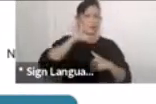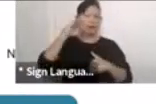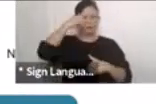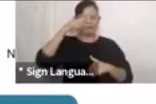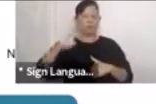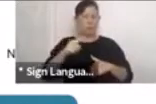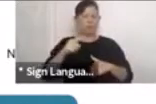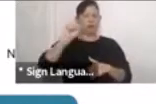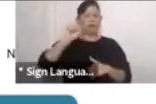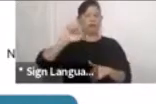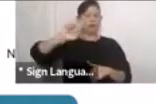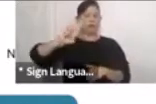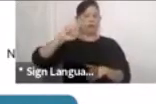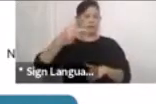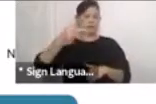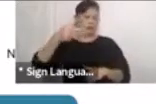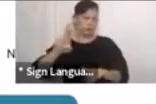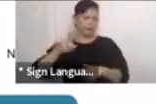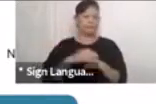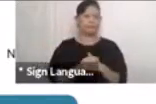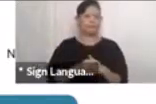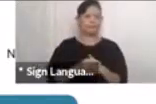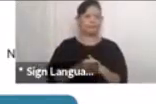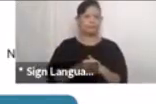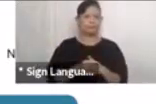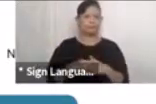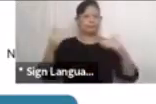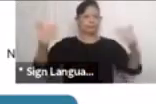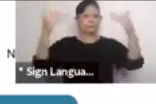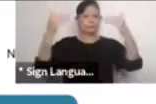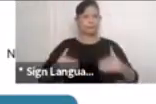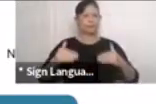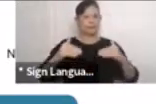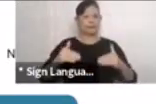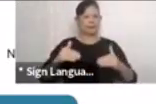and reproductive health and rights. If you move to the next slide, please.